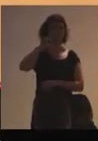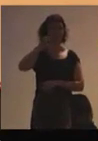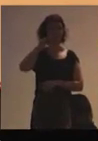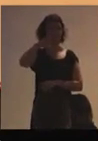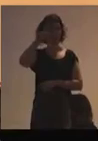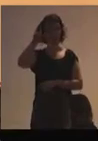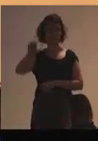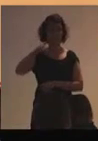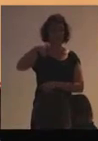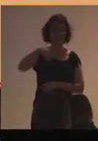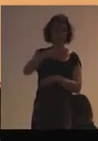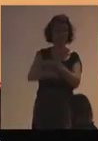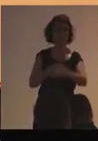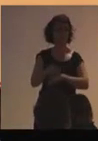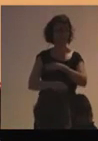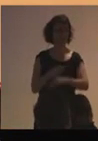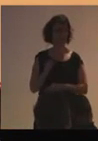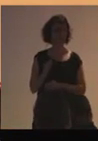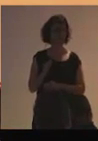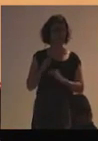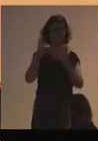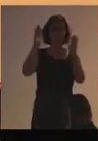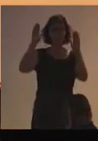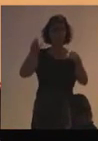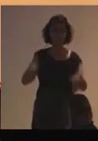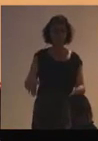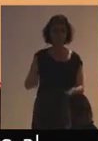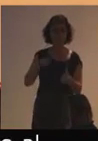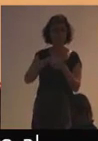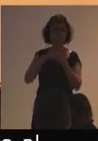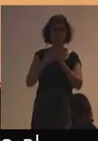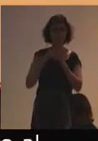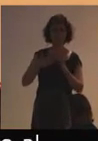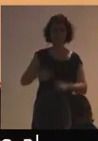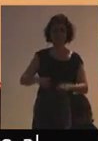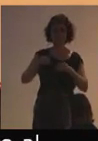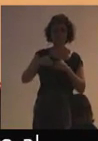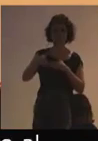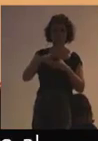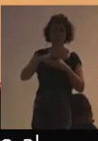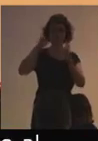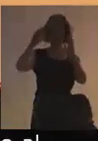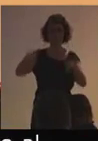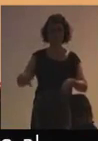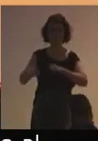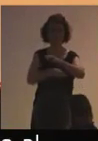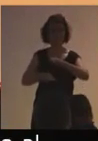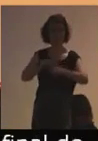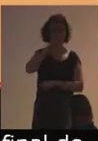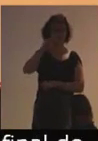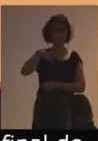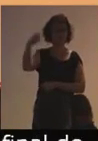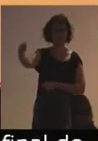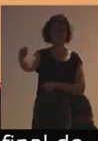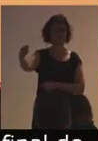But in the end, our project finishes end of August next year. Everything that we'll have developed will be there. You can